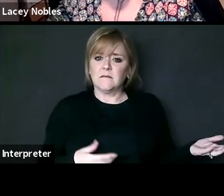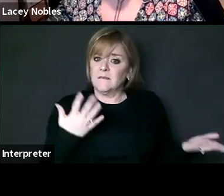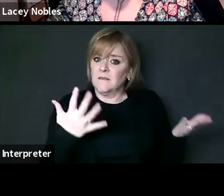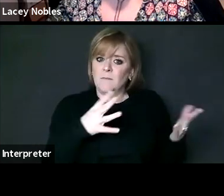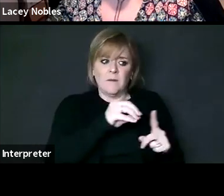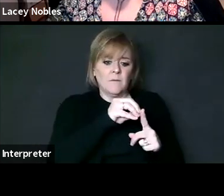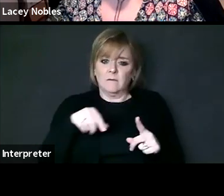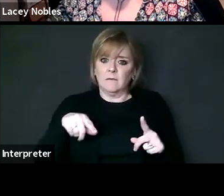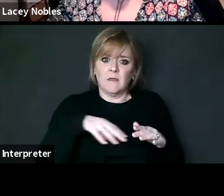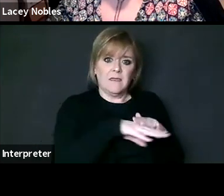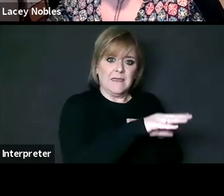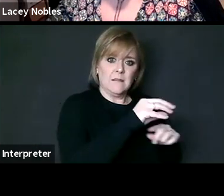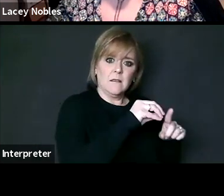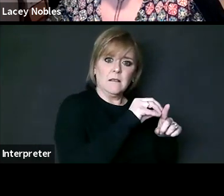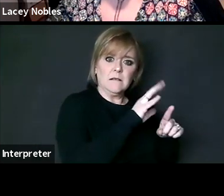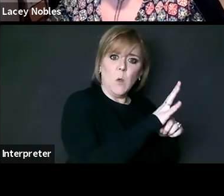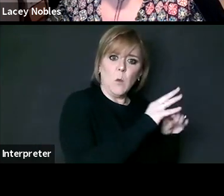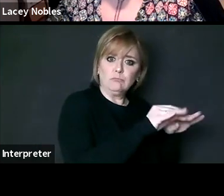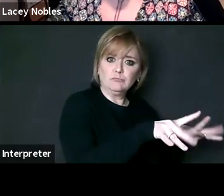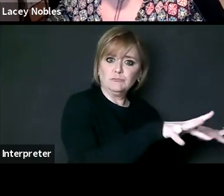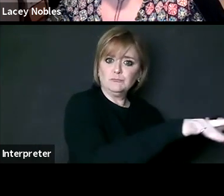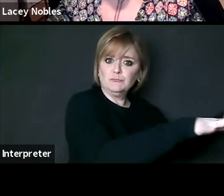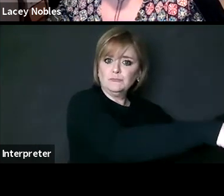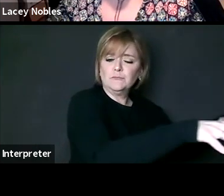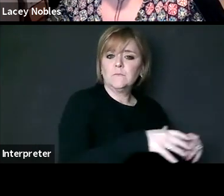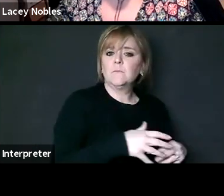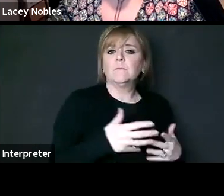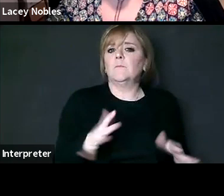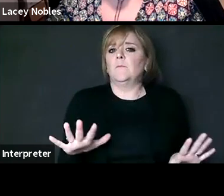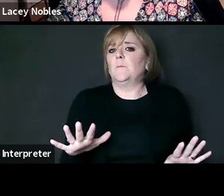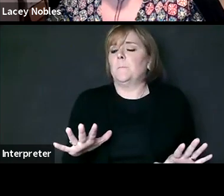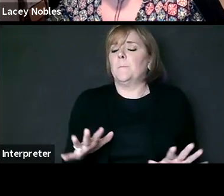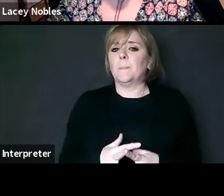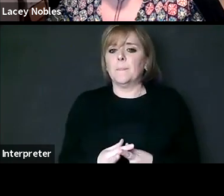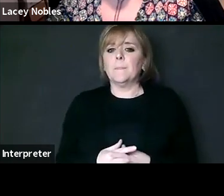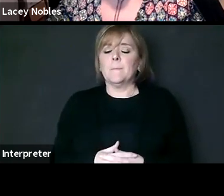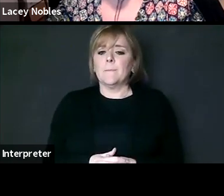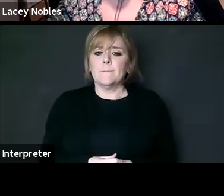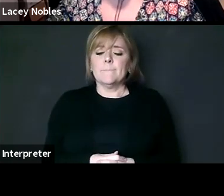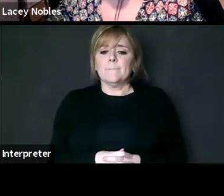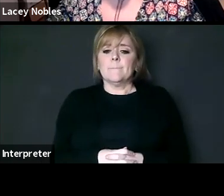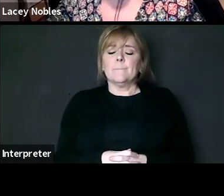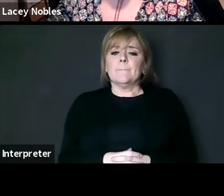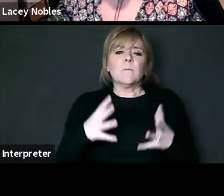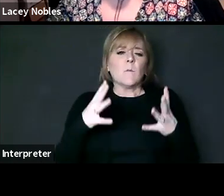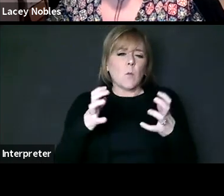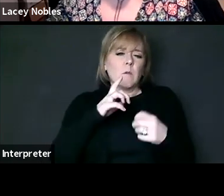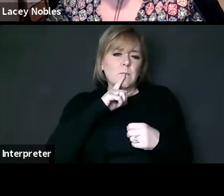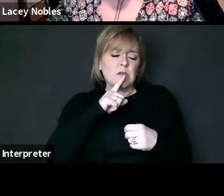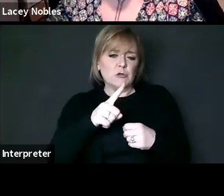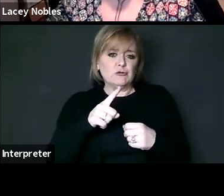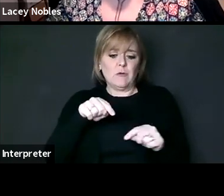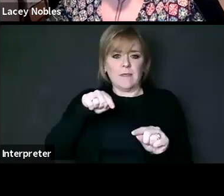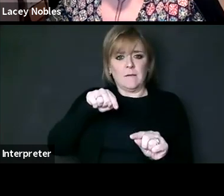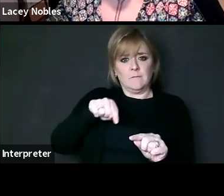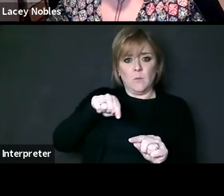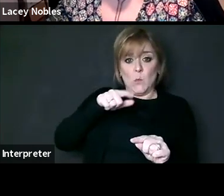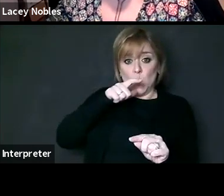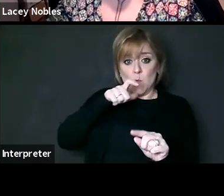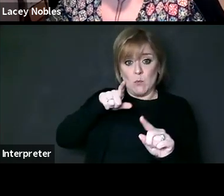other individuals that have not been sick in an environment. So we want to make sure that they're okay to go to that